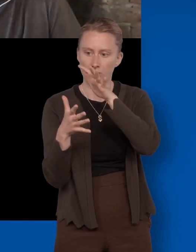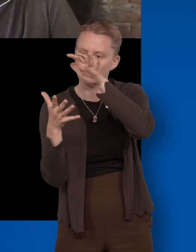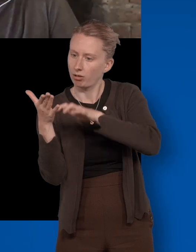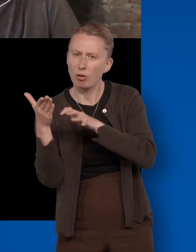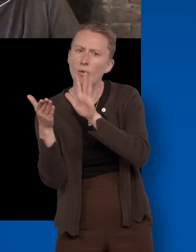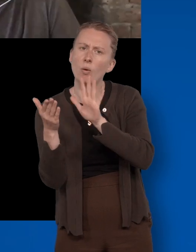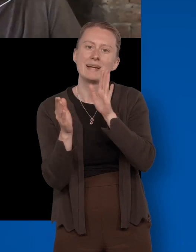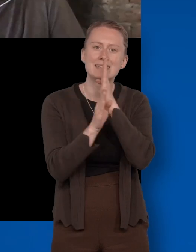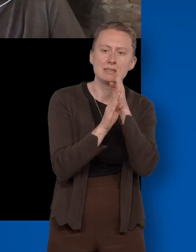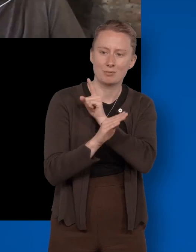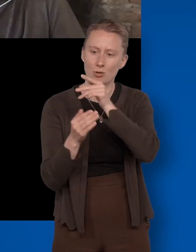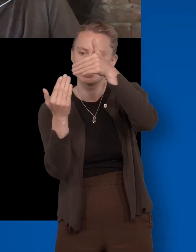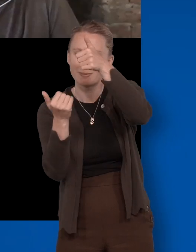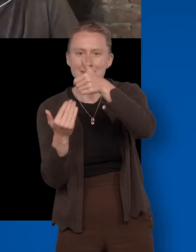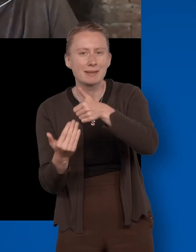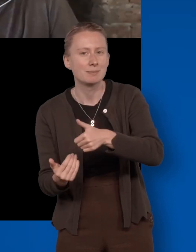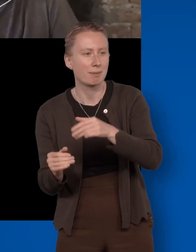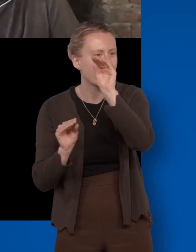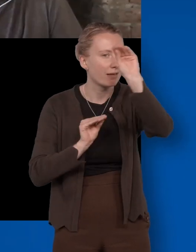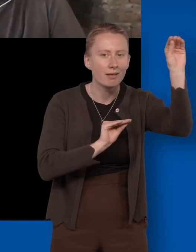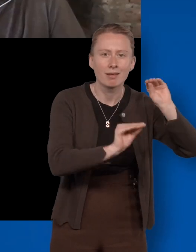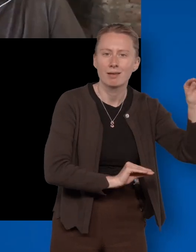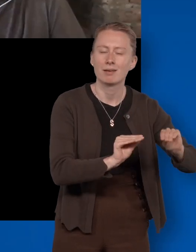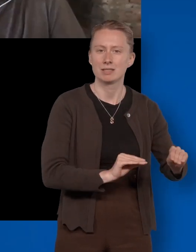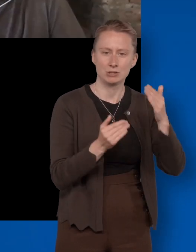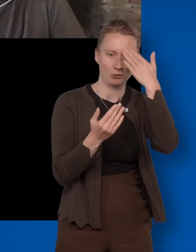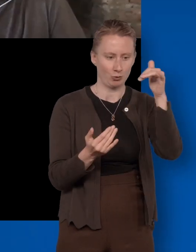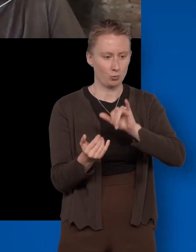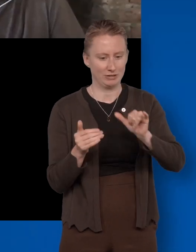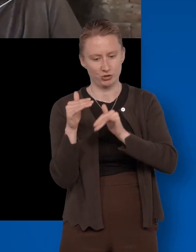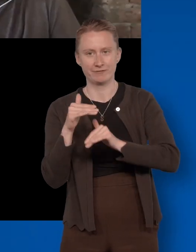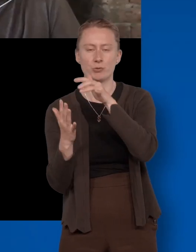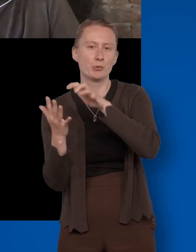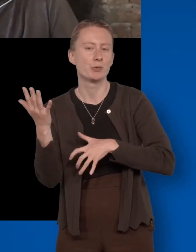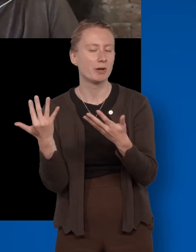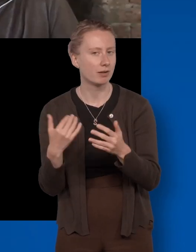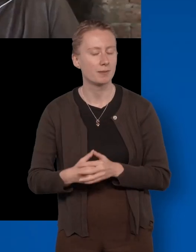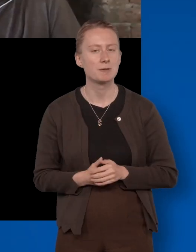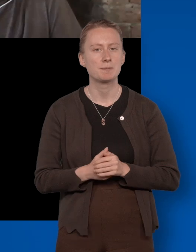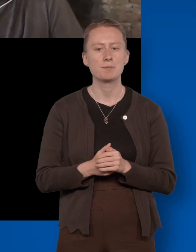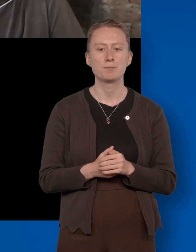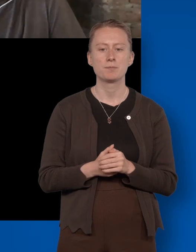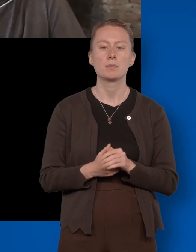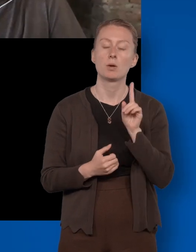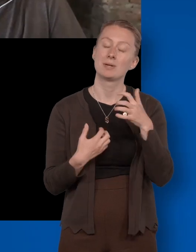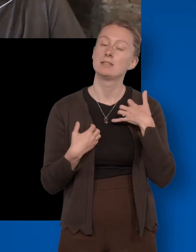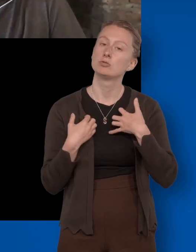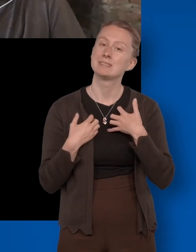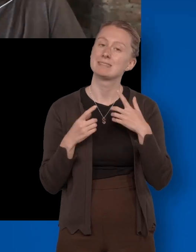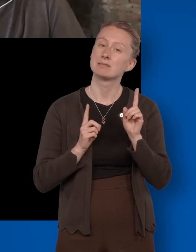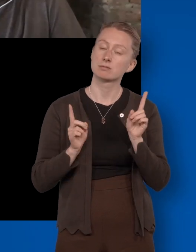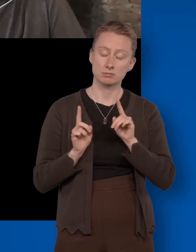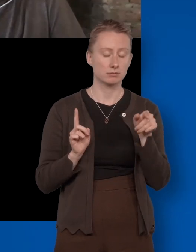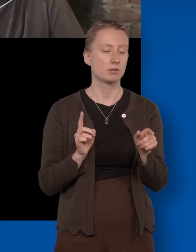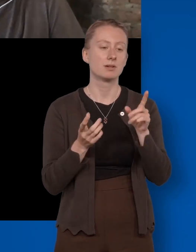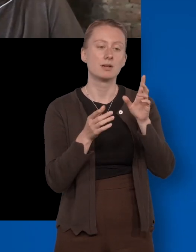text is sort of kept hidden if we choose it to be. But one potential interesting thing that can be done